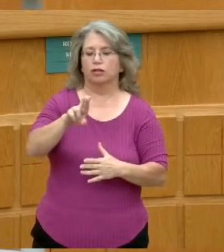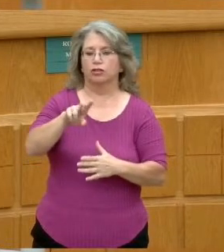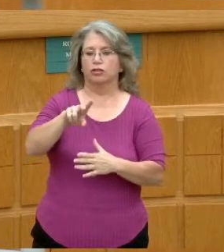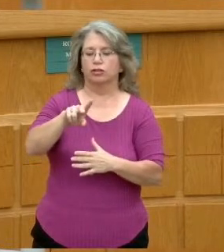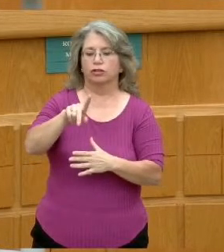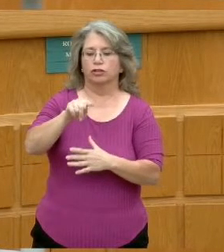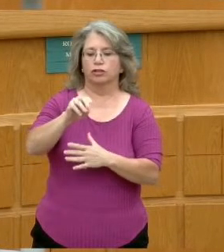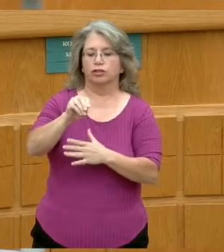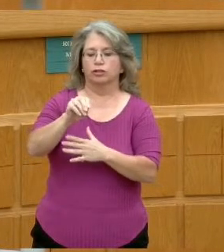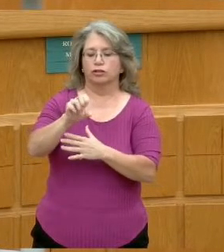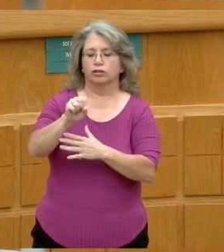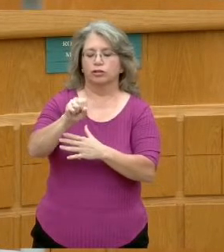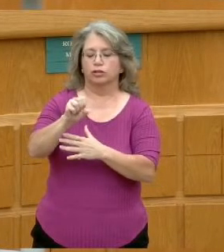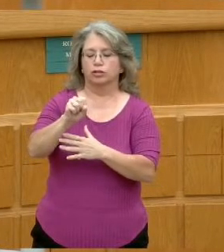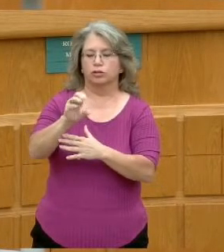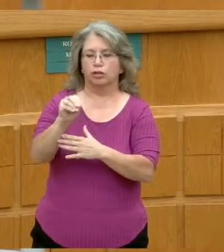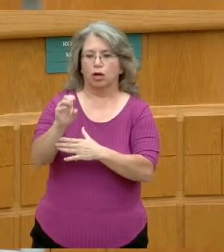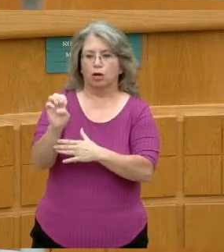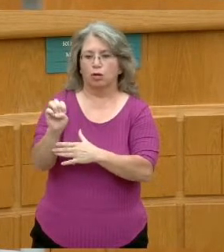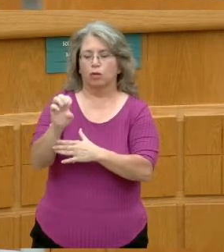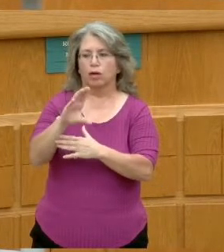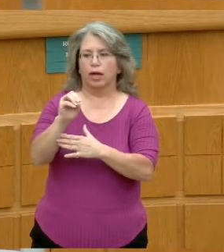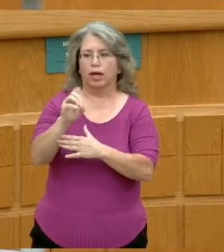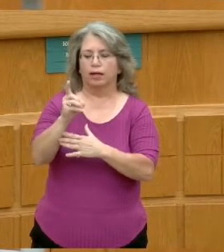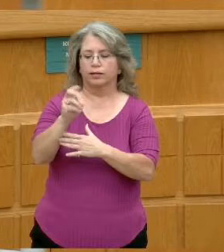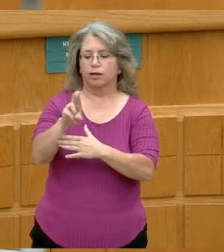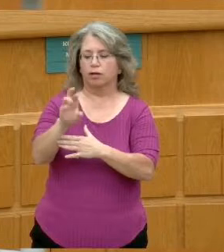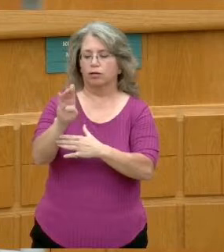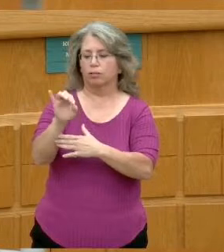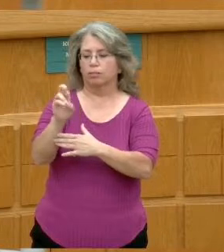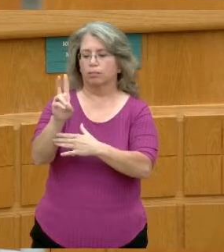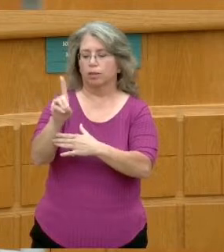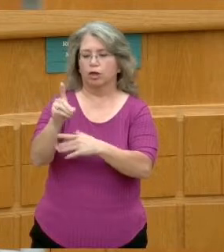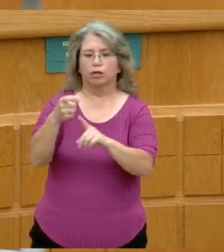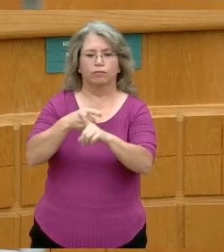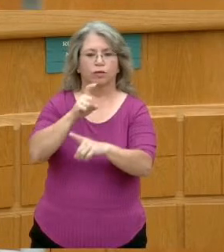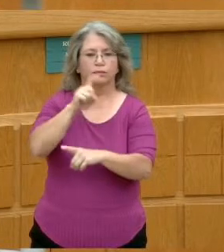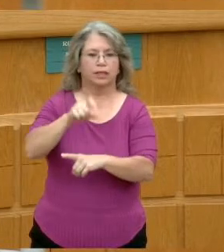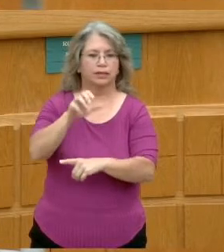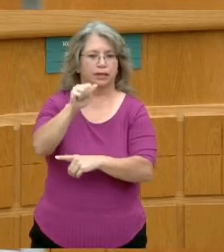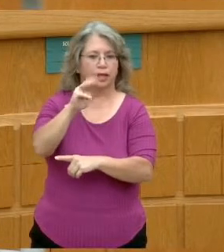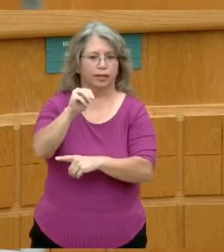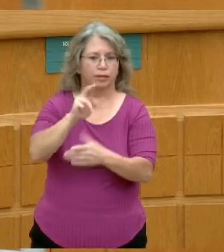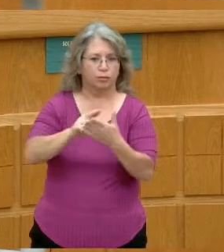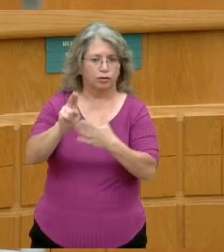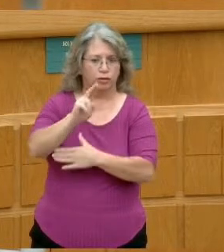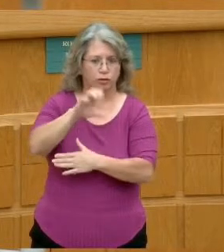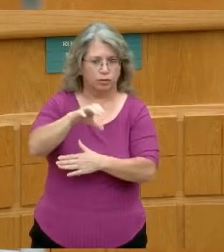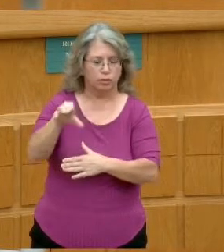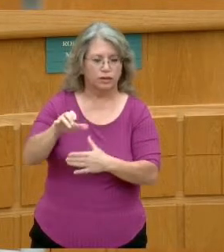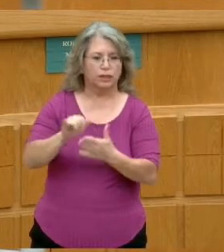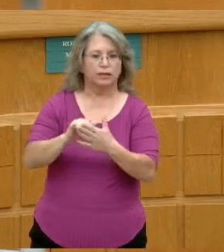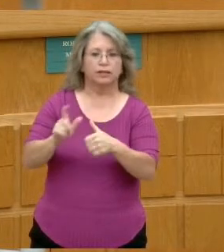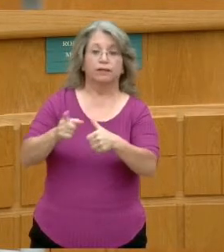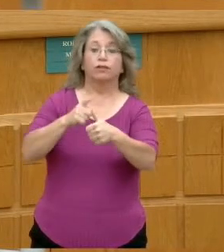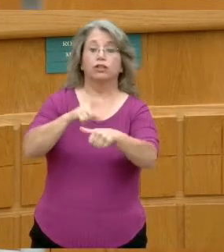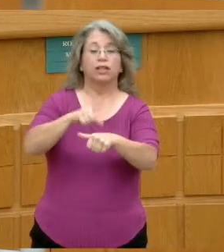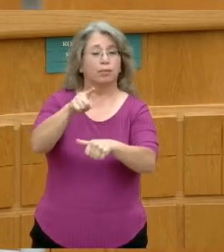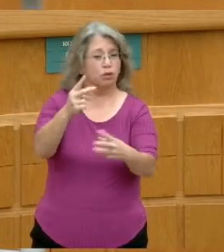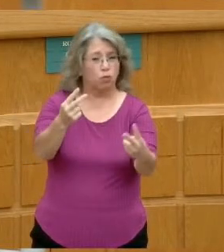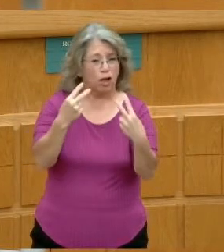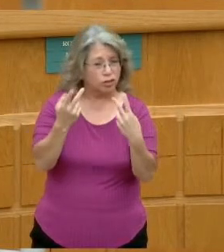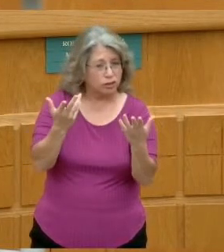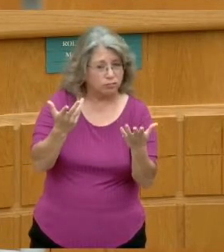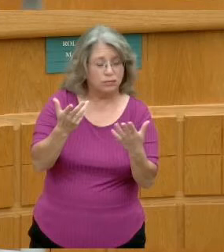Dr. Chris Bird from Corpus Christi's Texas A&M University here. If this is the first time you're watching,